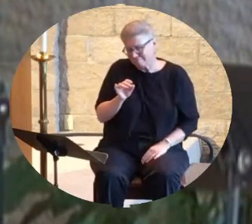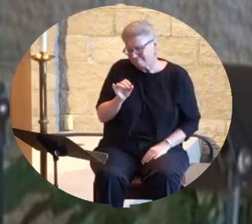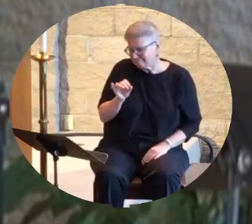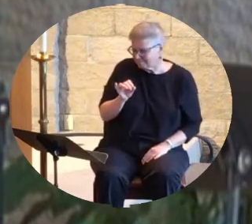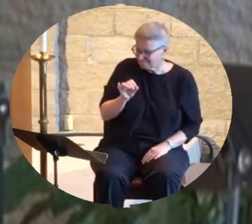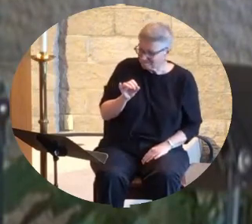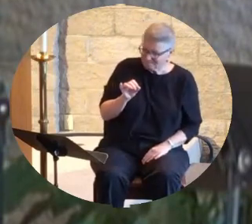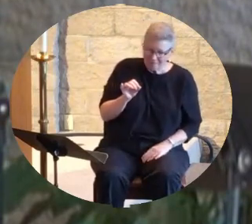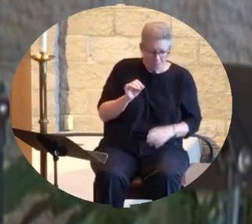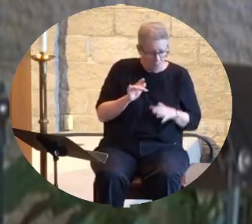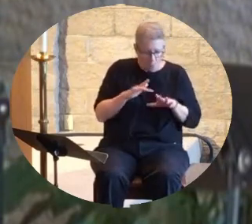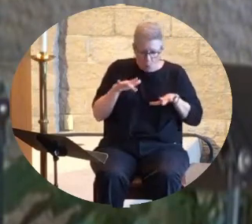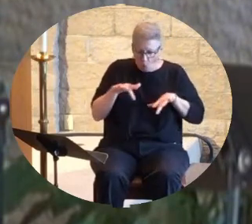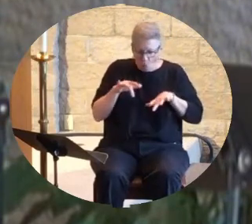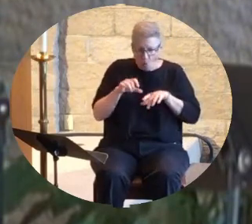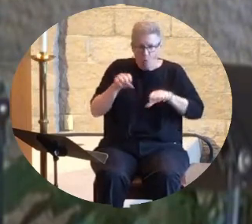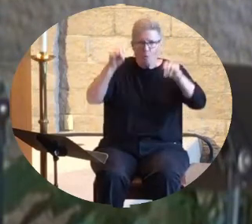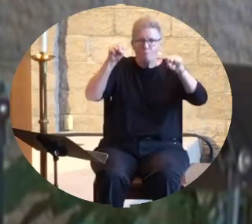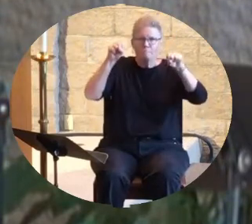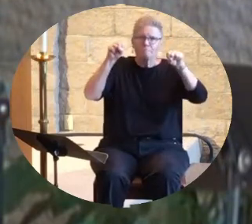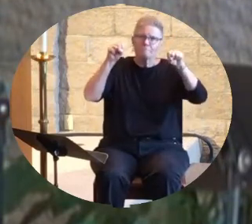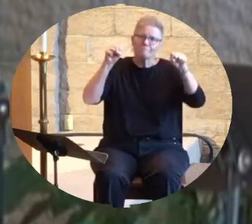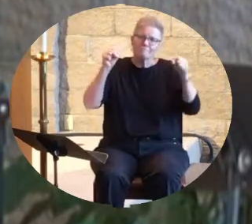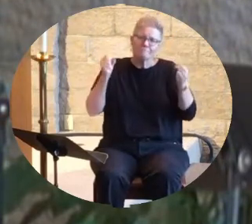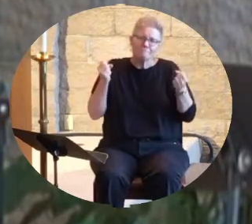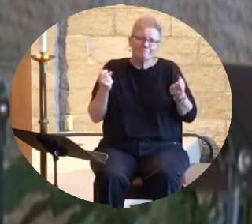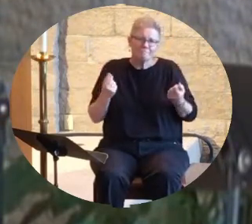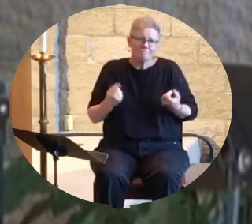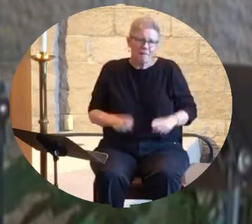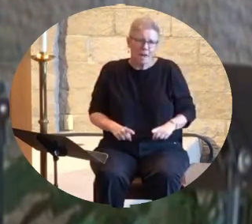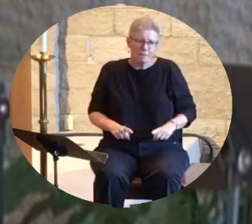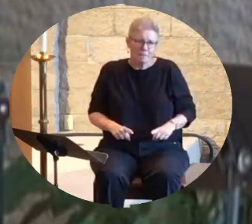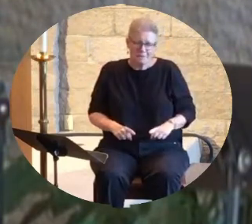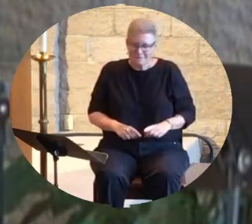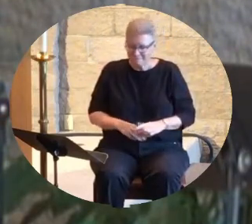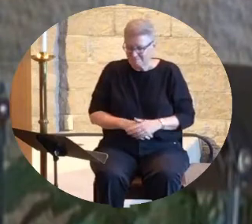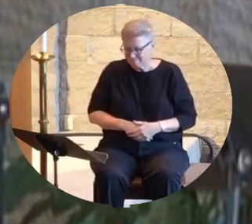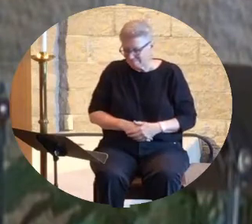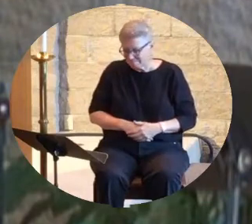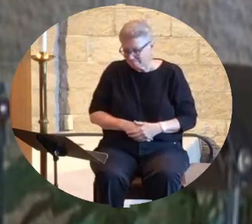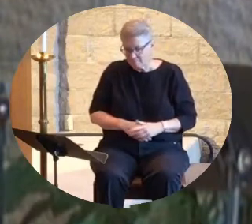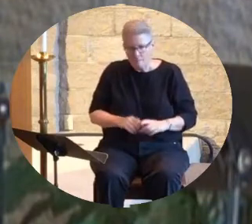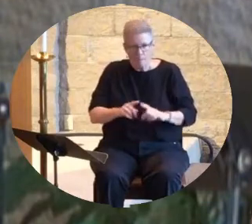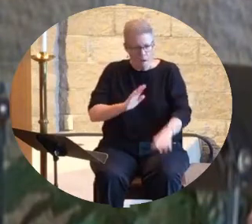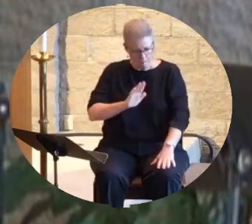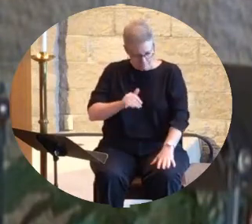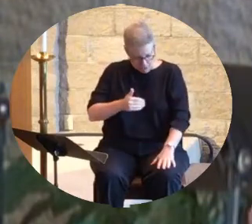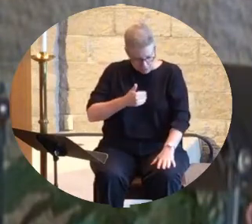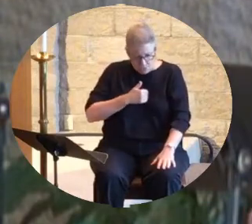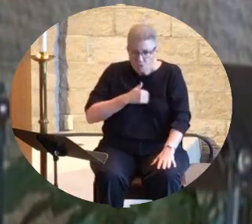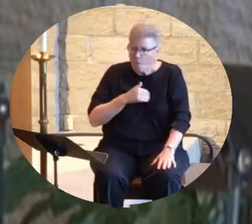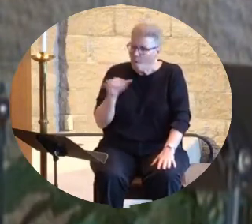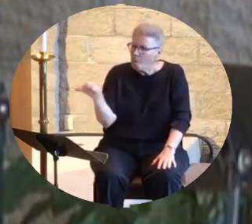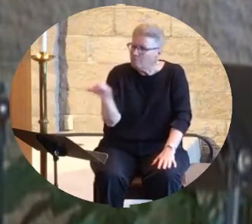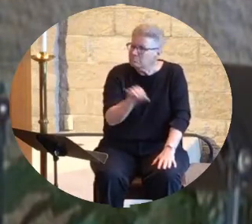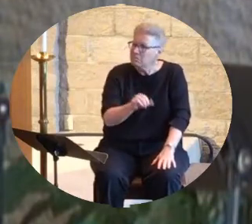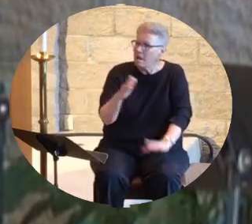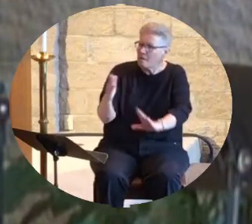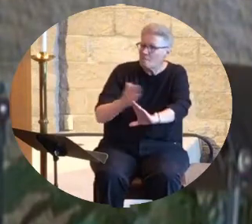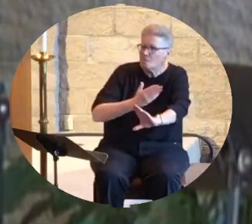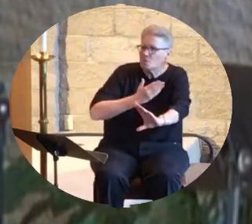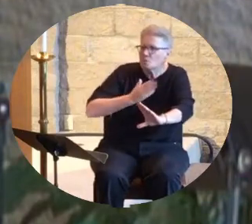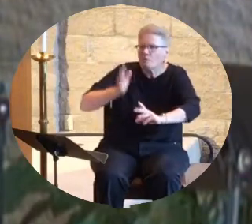quarter note in the march of time. But my soul is like the music. It goes